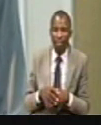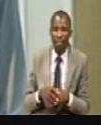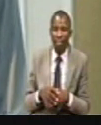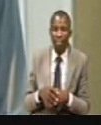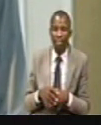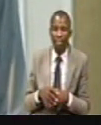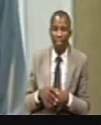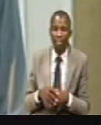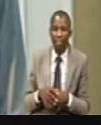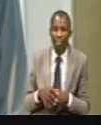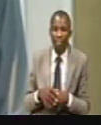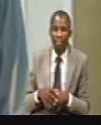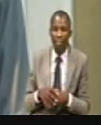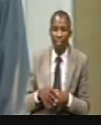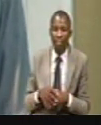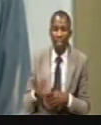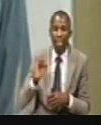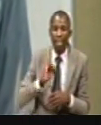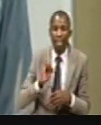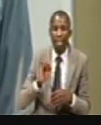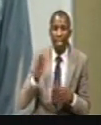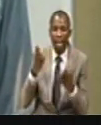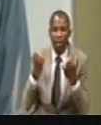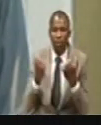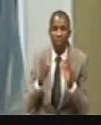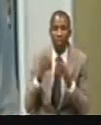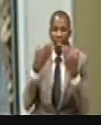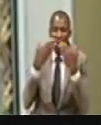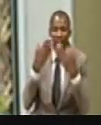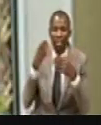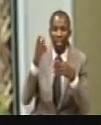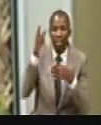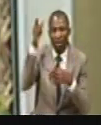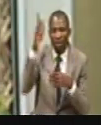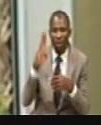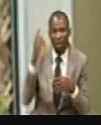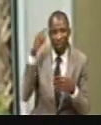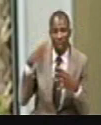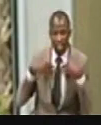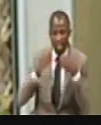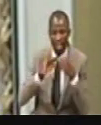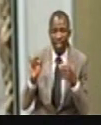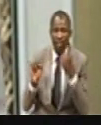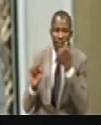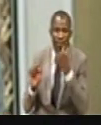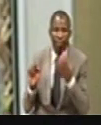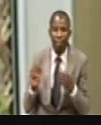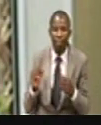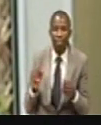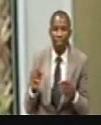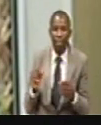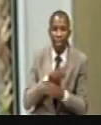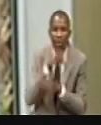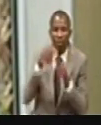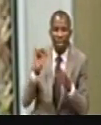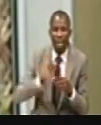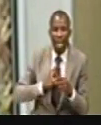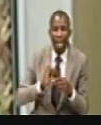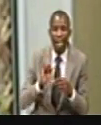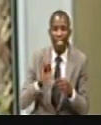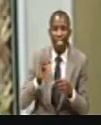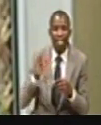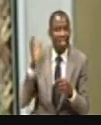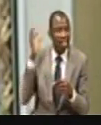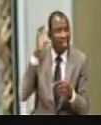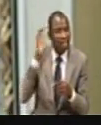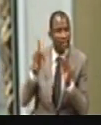Port Harcourt Region, Nigeria. Brethren, I want to thank God